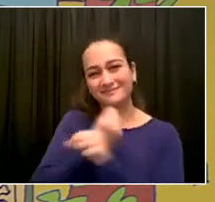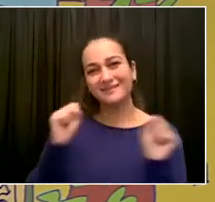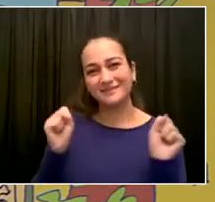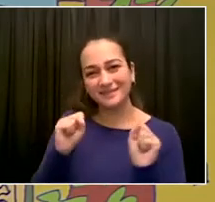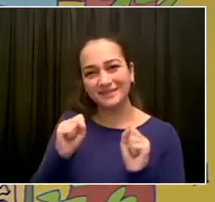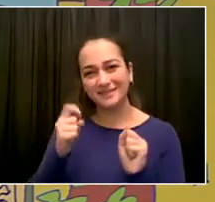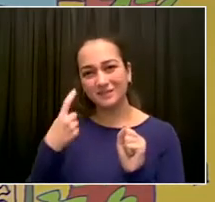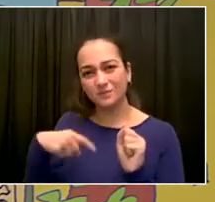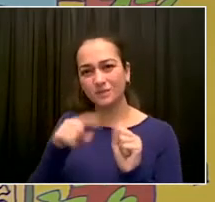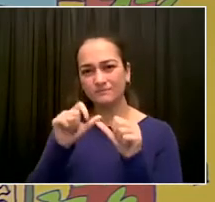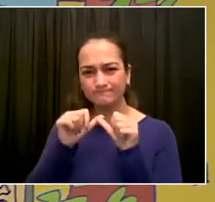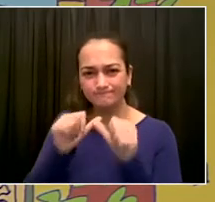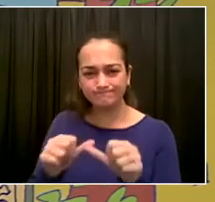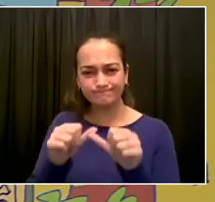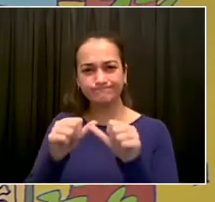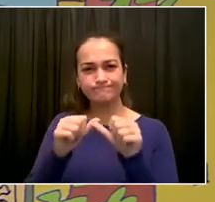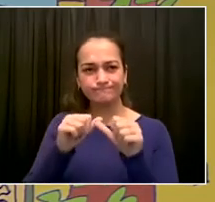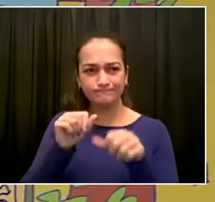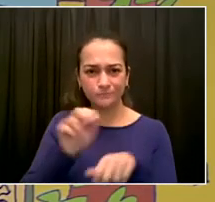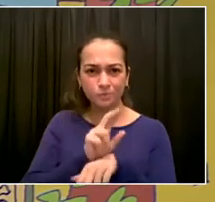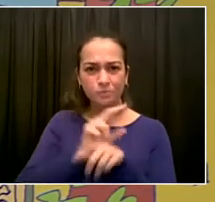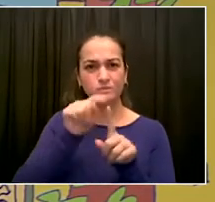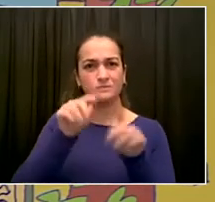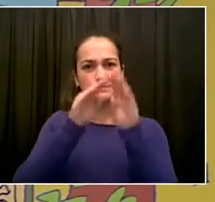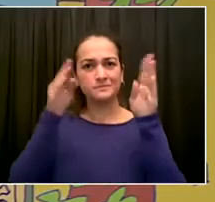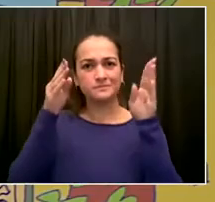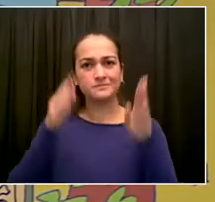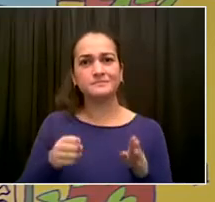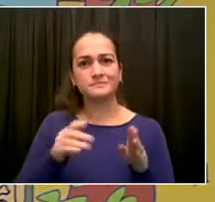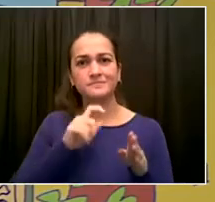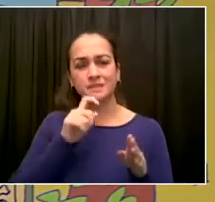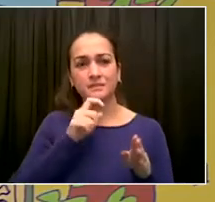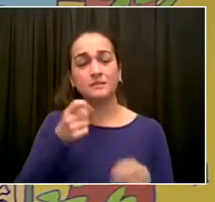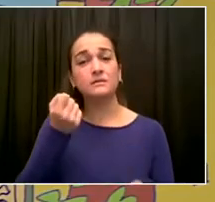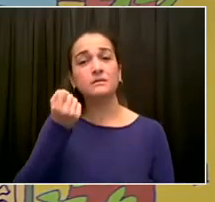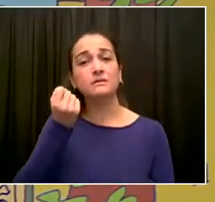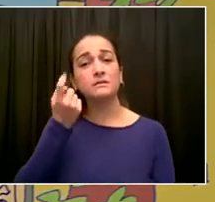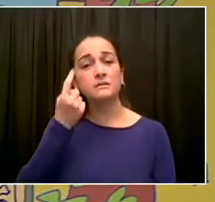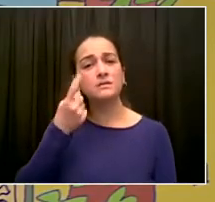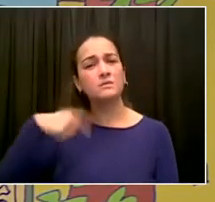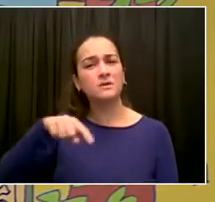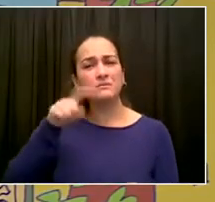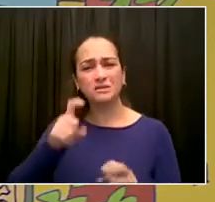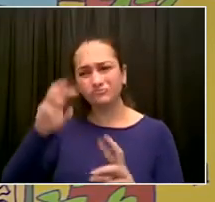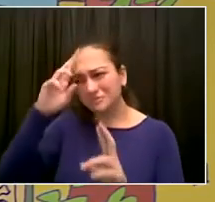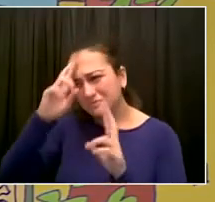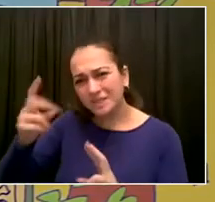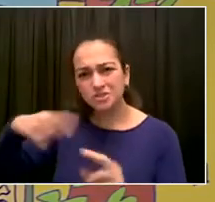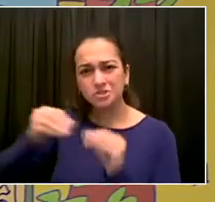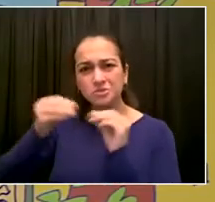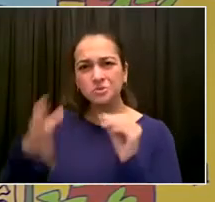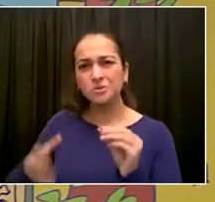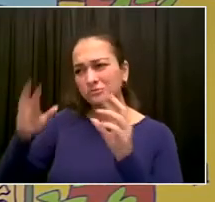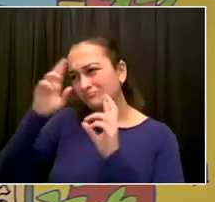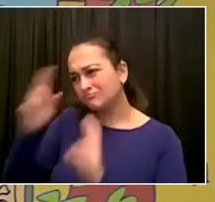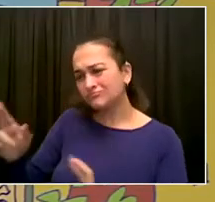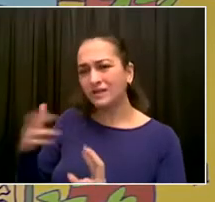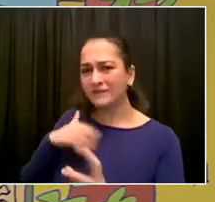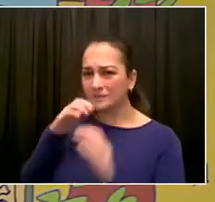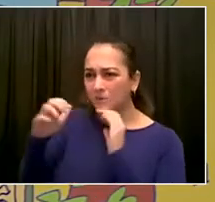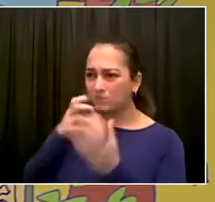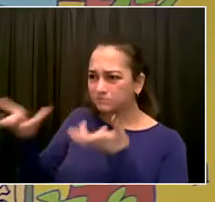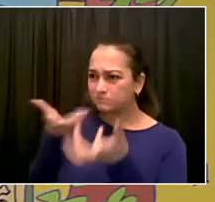is respectful and communicative. That's what we want to see. There's been a lot of work done with the coordination of the DOE